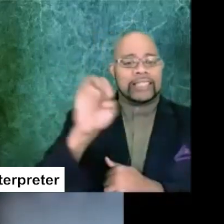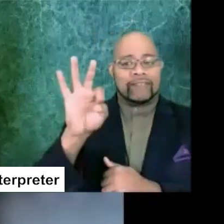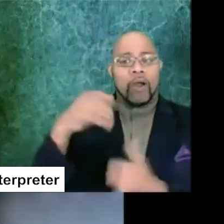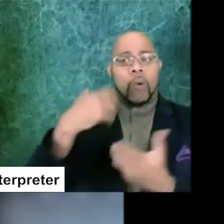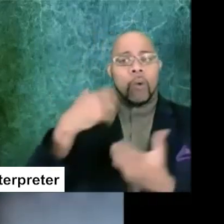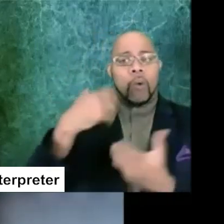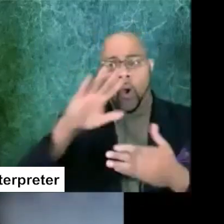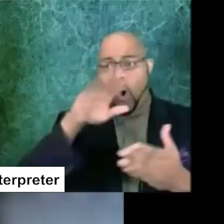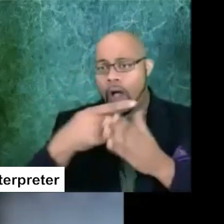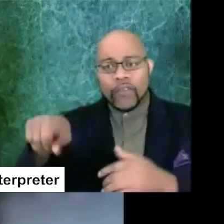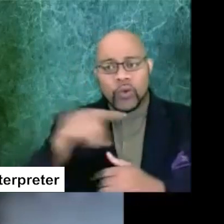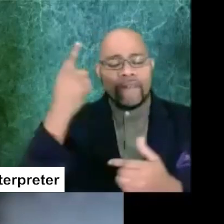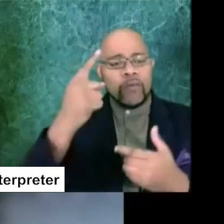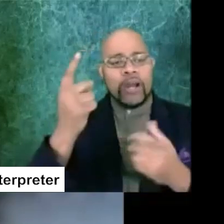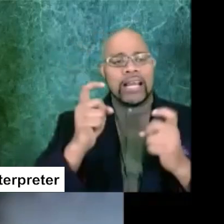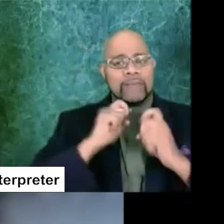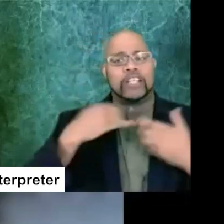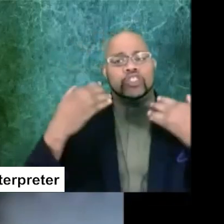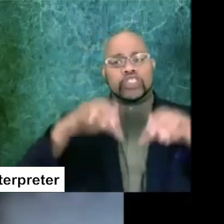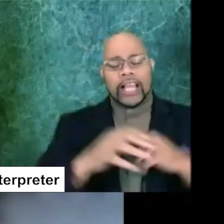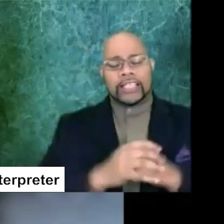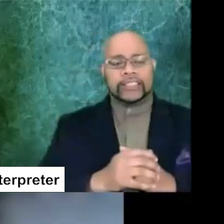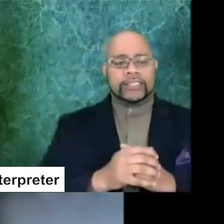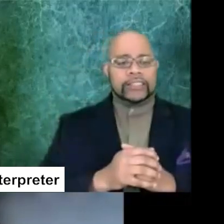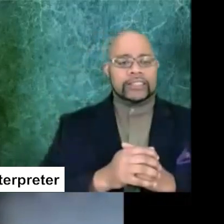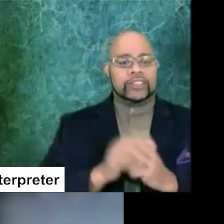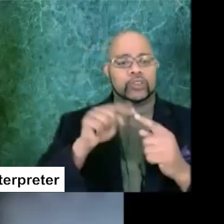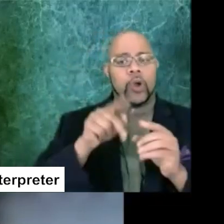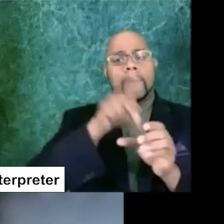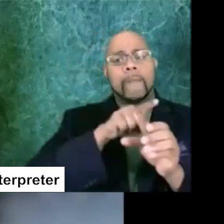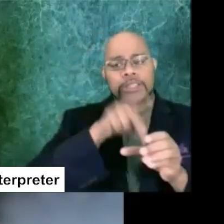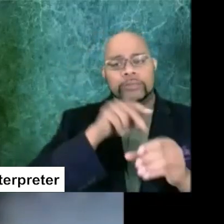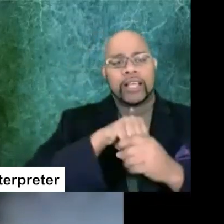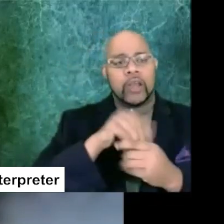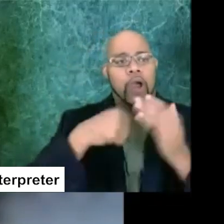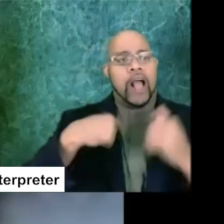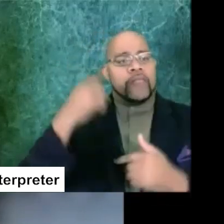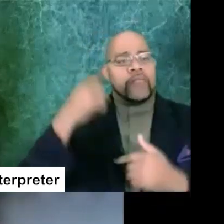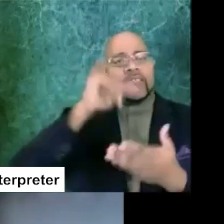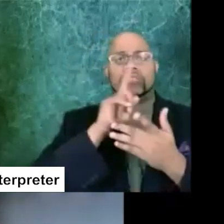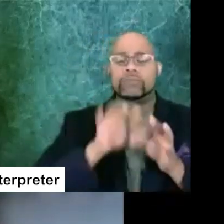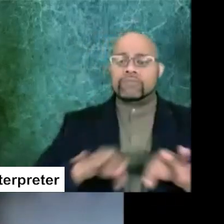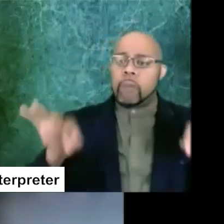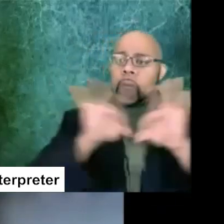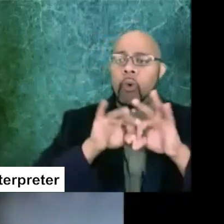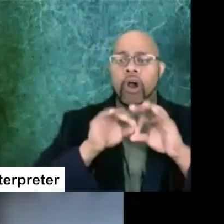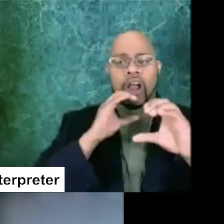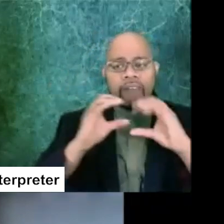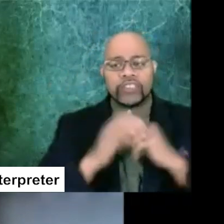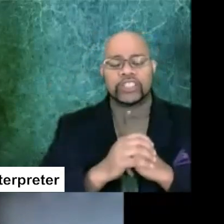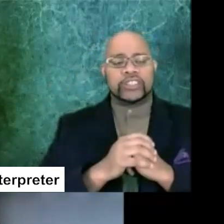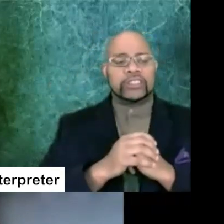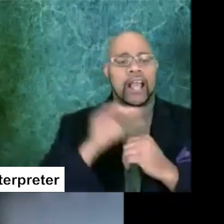All of you for giving me the chance to participate in what I think is such an important conversation,